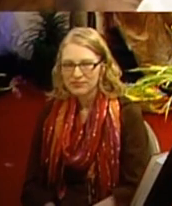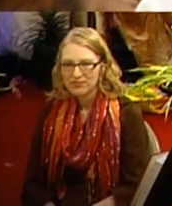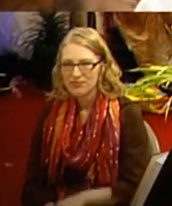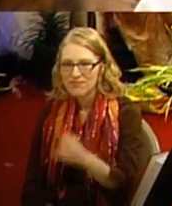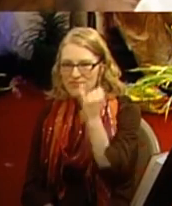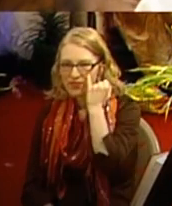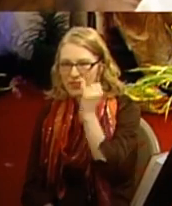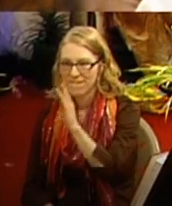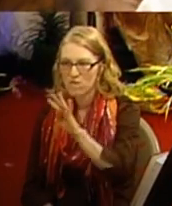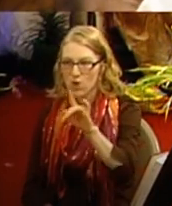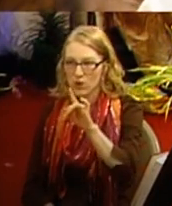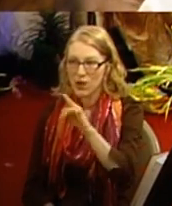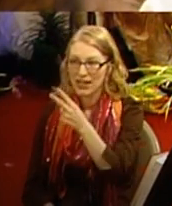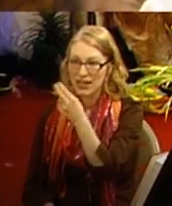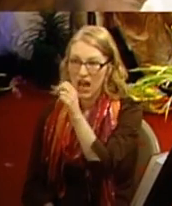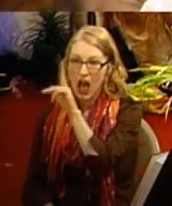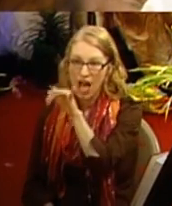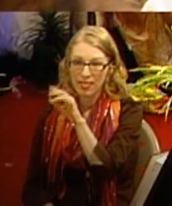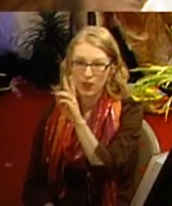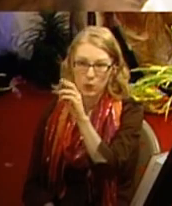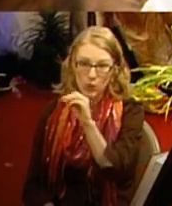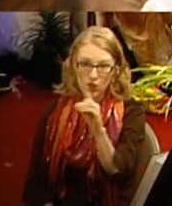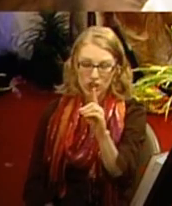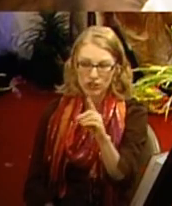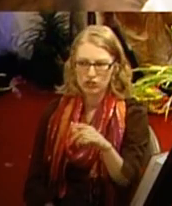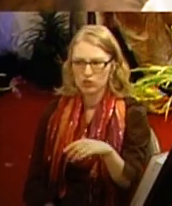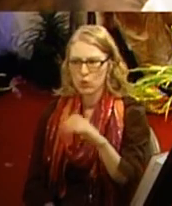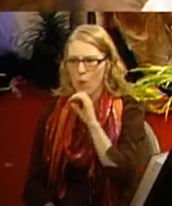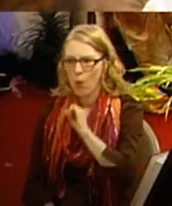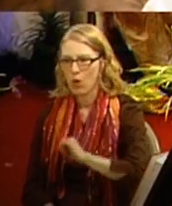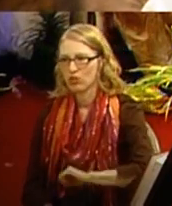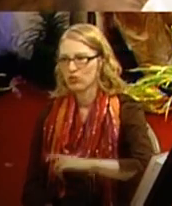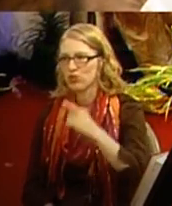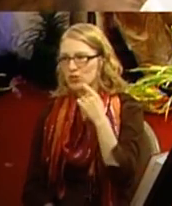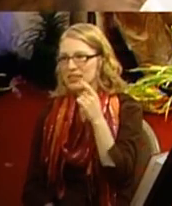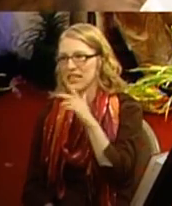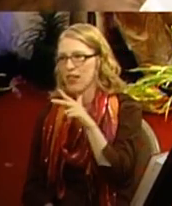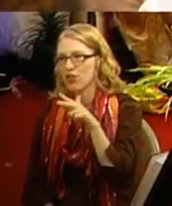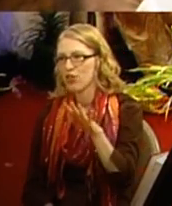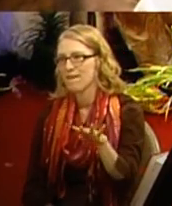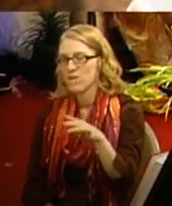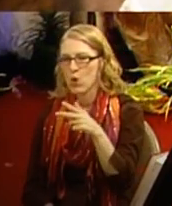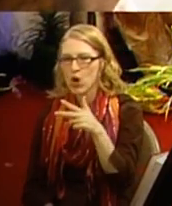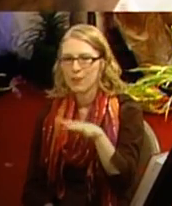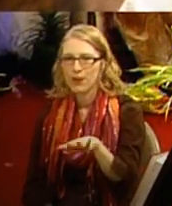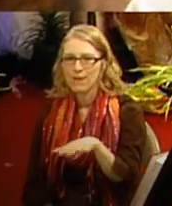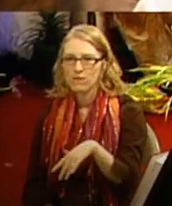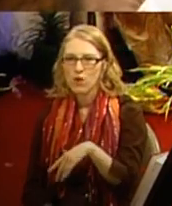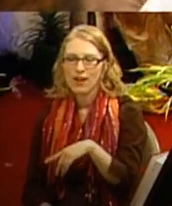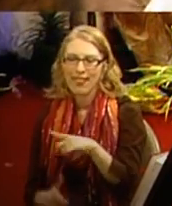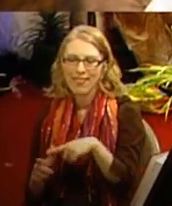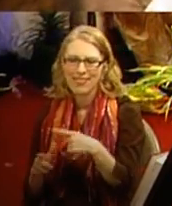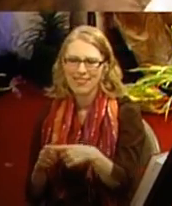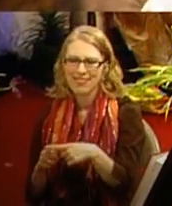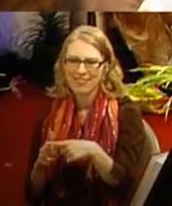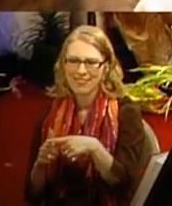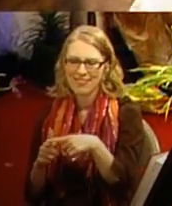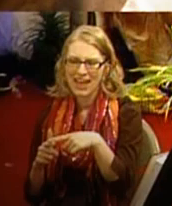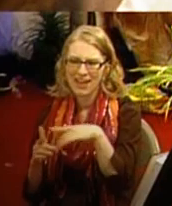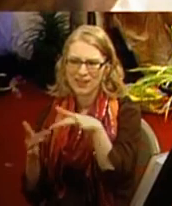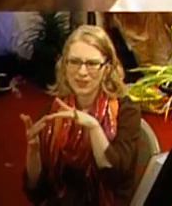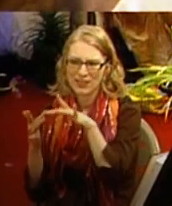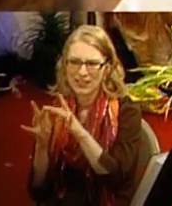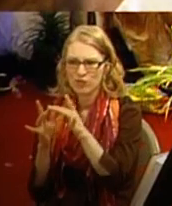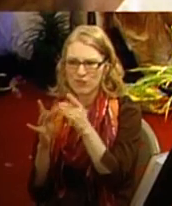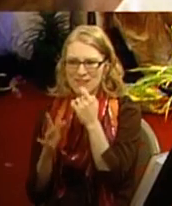If you're 41 in Hollywood, you're over the hill, so she's been telling everybody she's 34, and then some website told everybody she was actually 41.